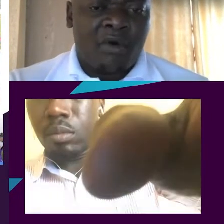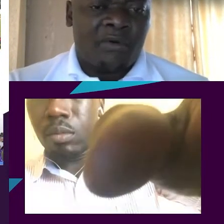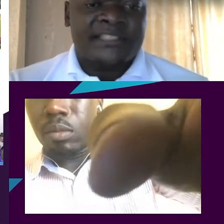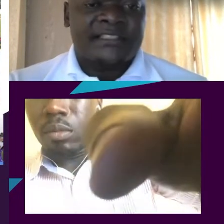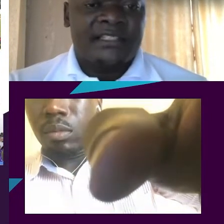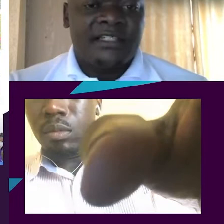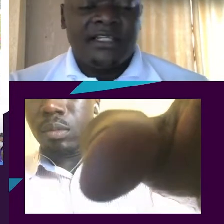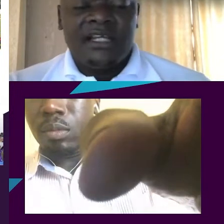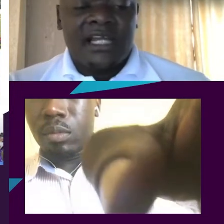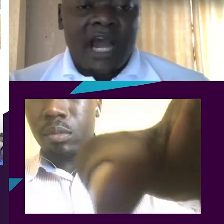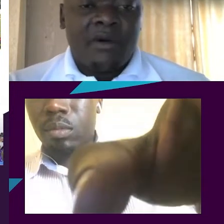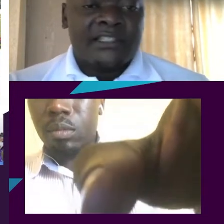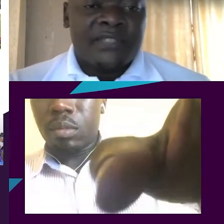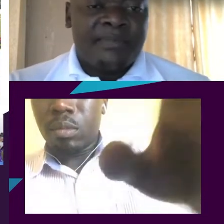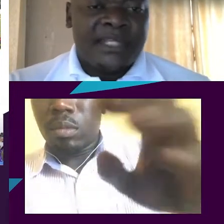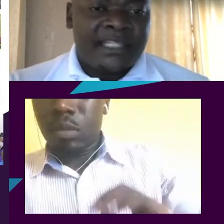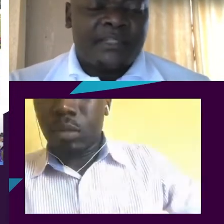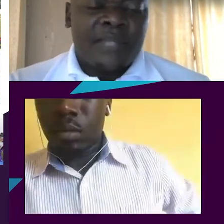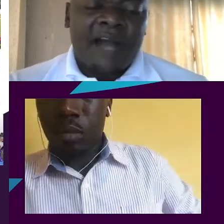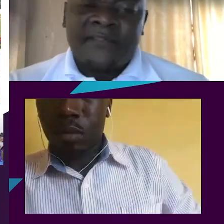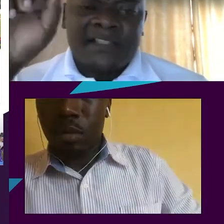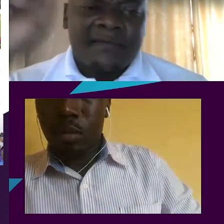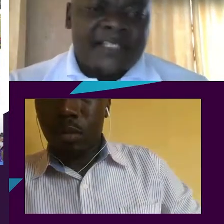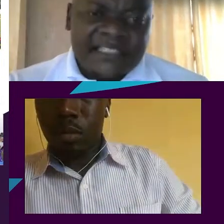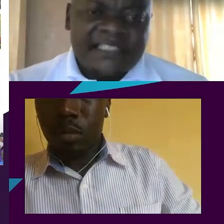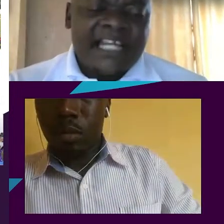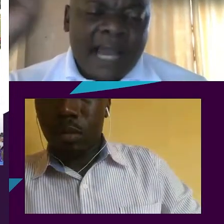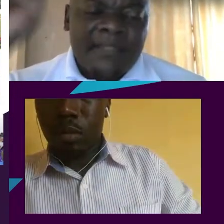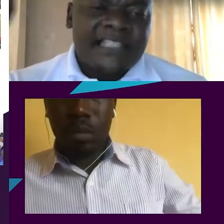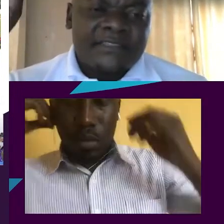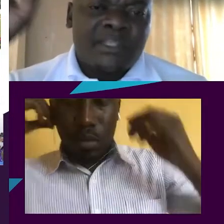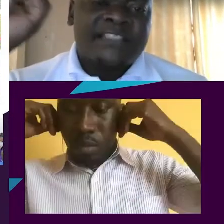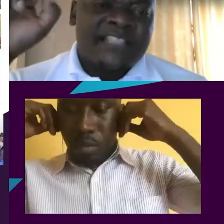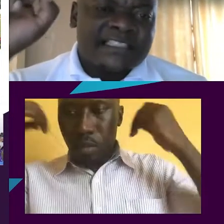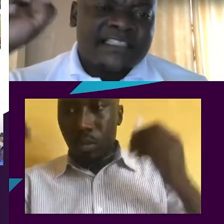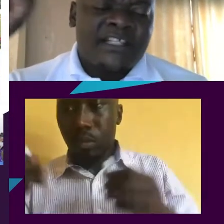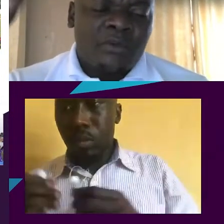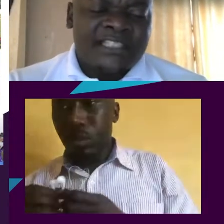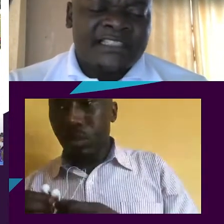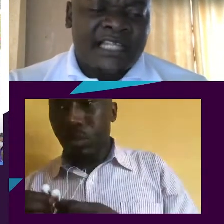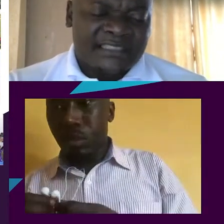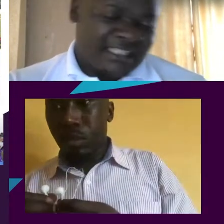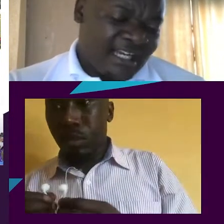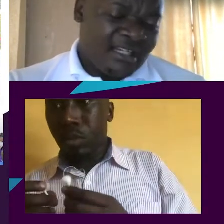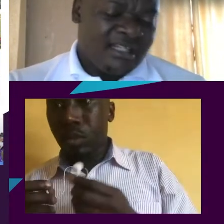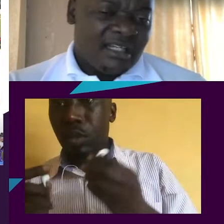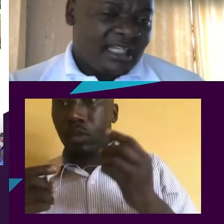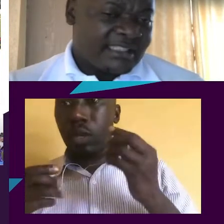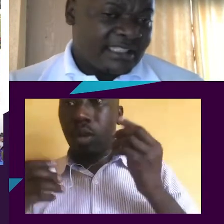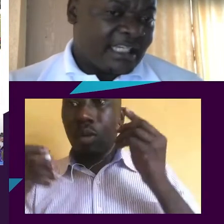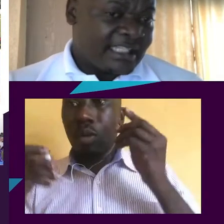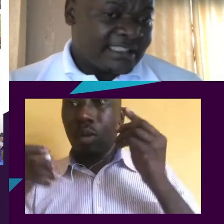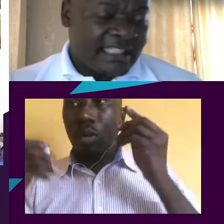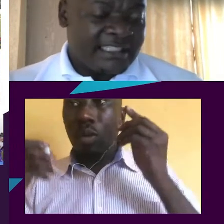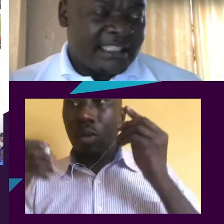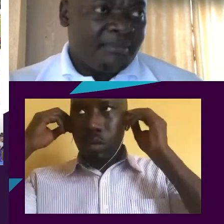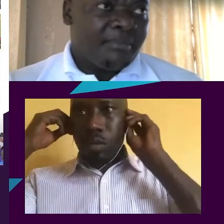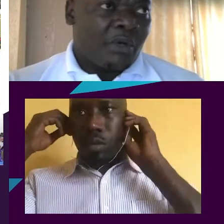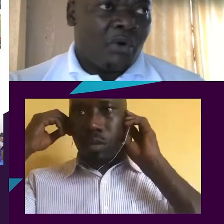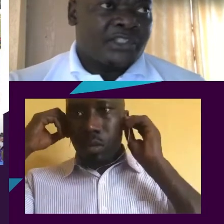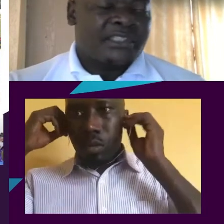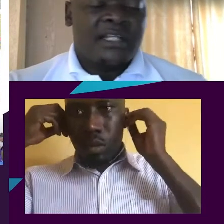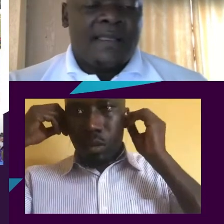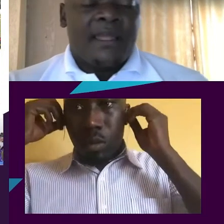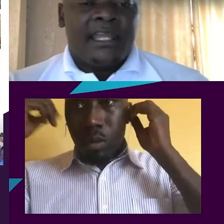call it the Congress. Now, as we speak, we have 17. The number was just increased last year, the last